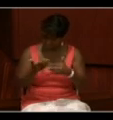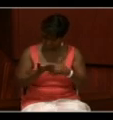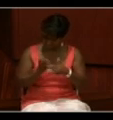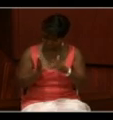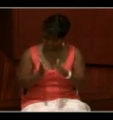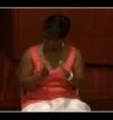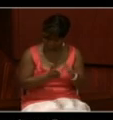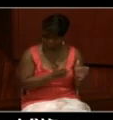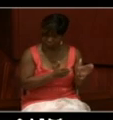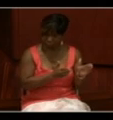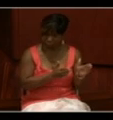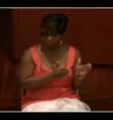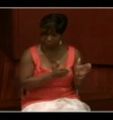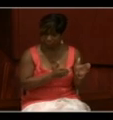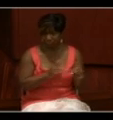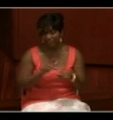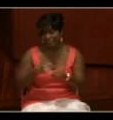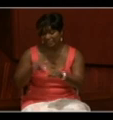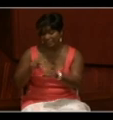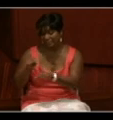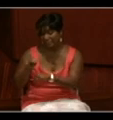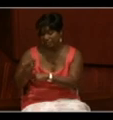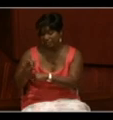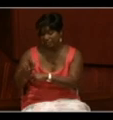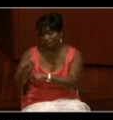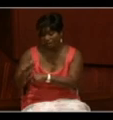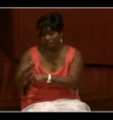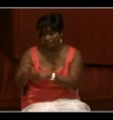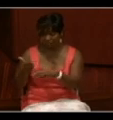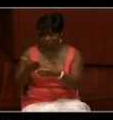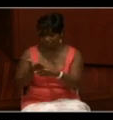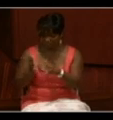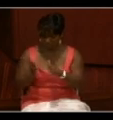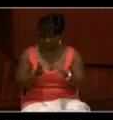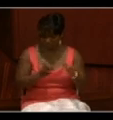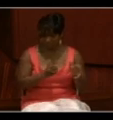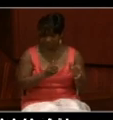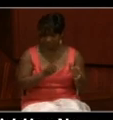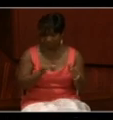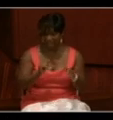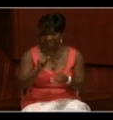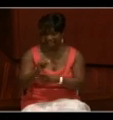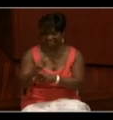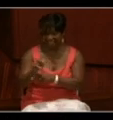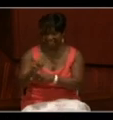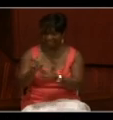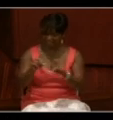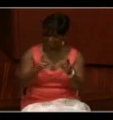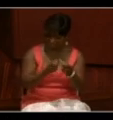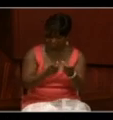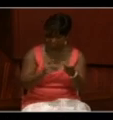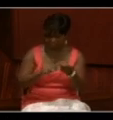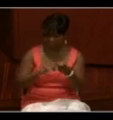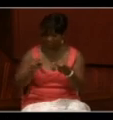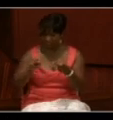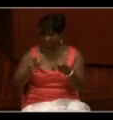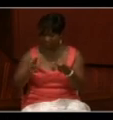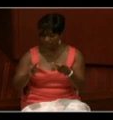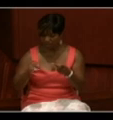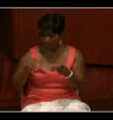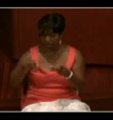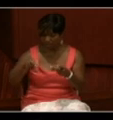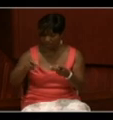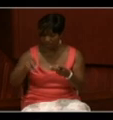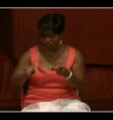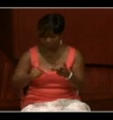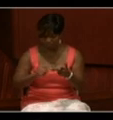arranged. At the National Archives, files are arranged by INS district, then by subport, and then by case